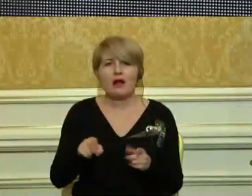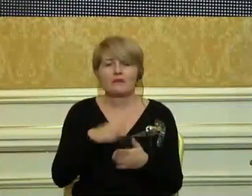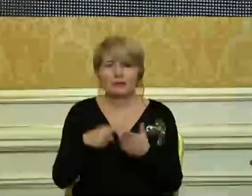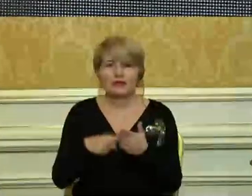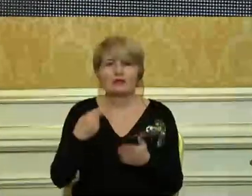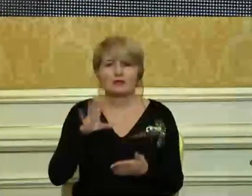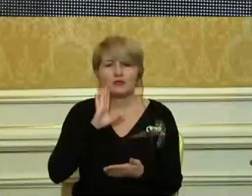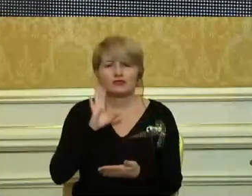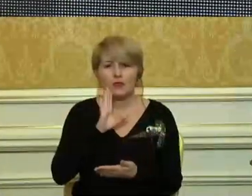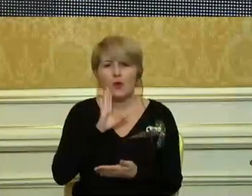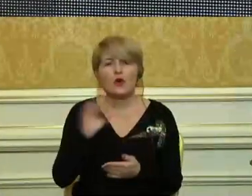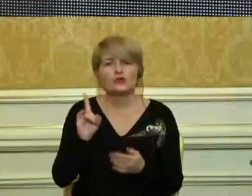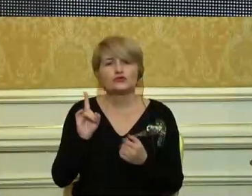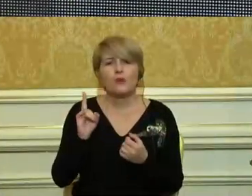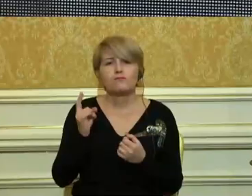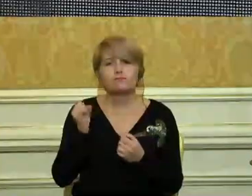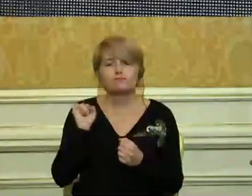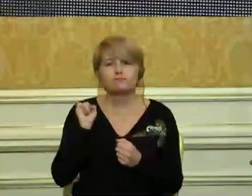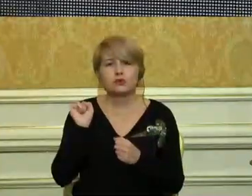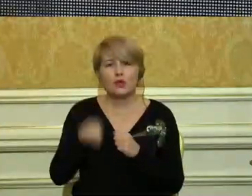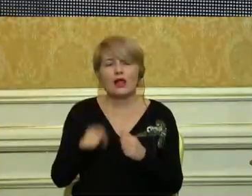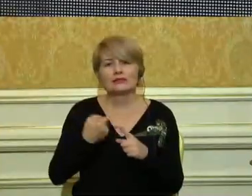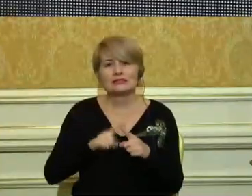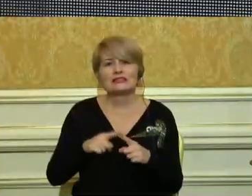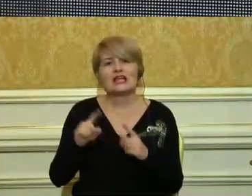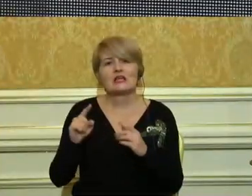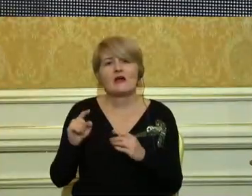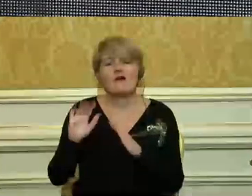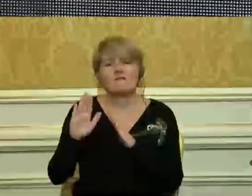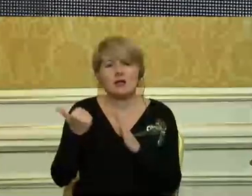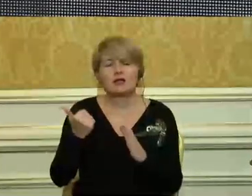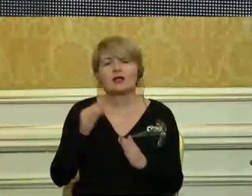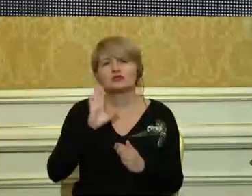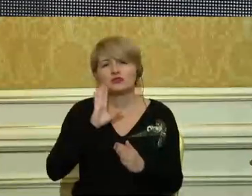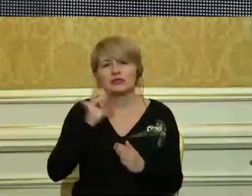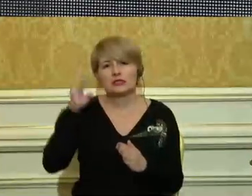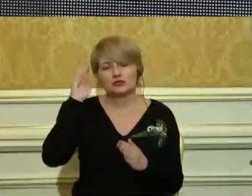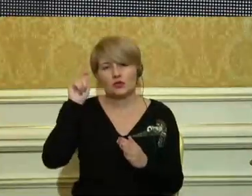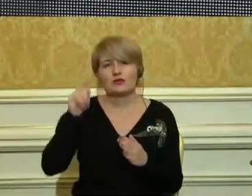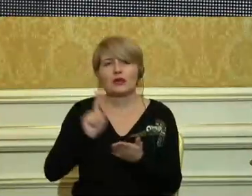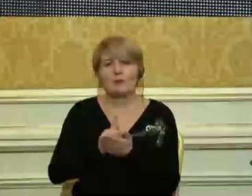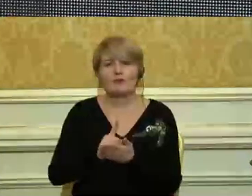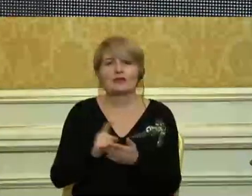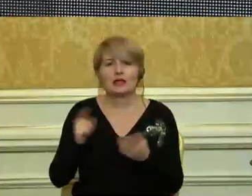other challenge, both men and women need to put their minds together and develop the best path forward.